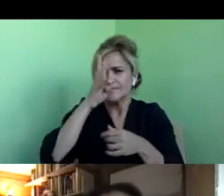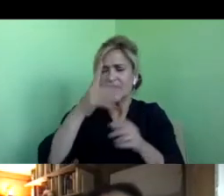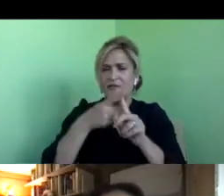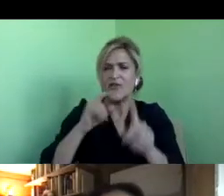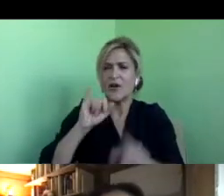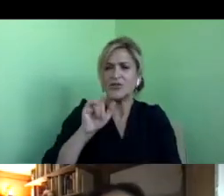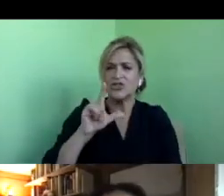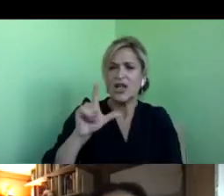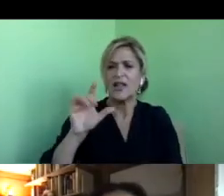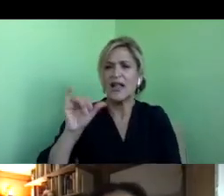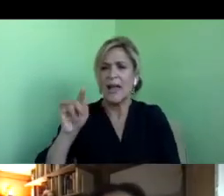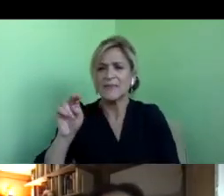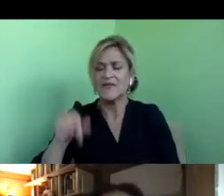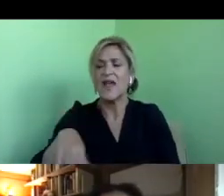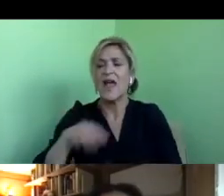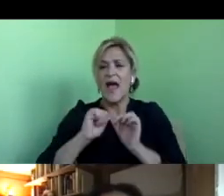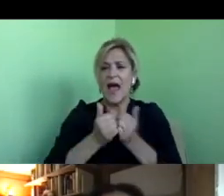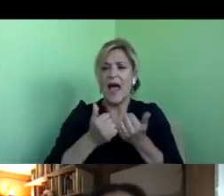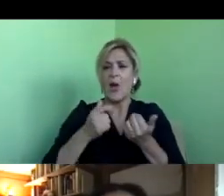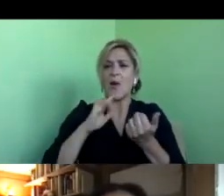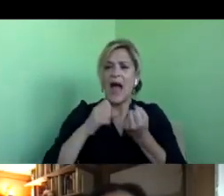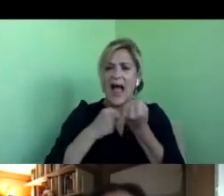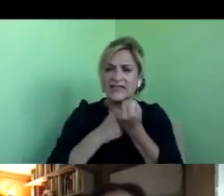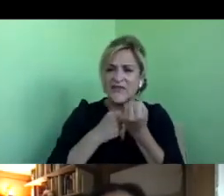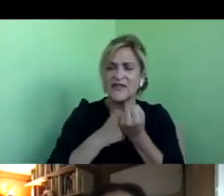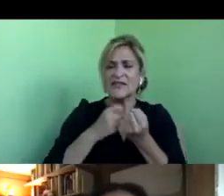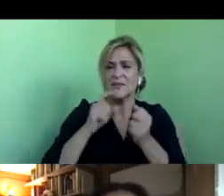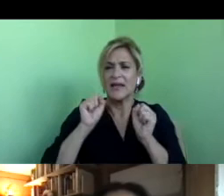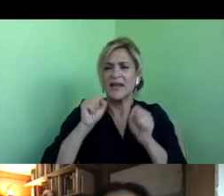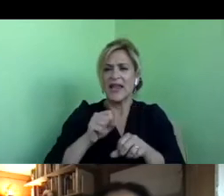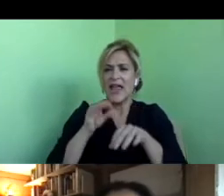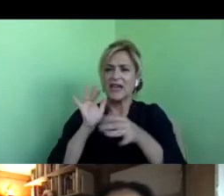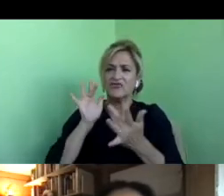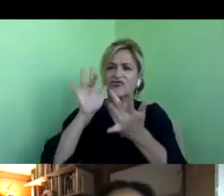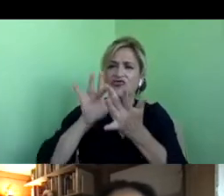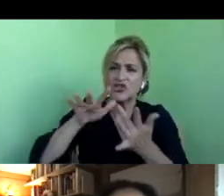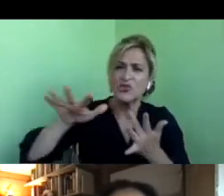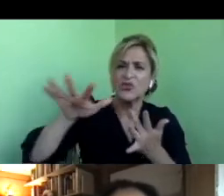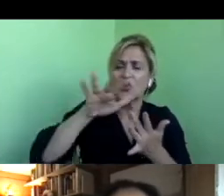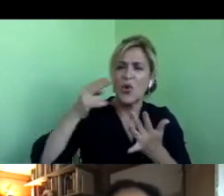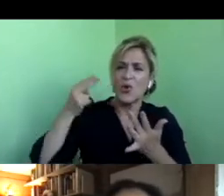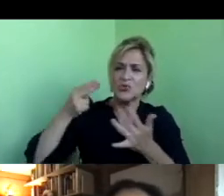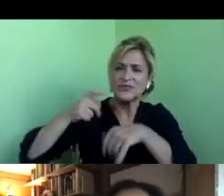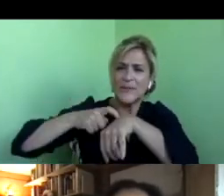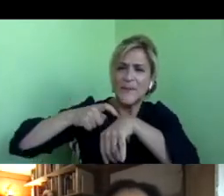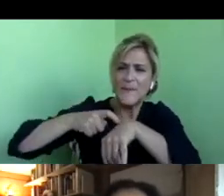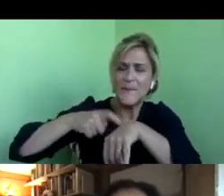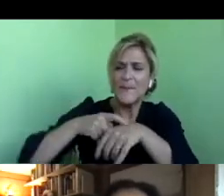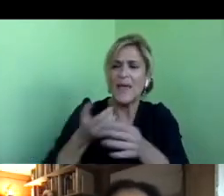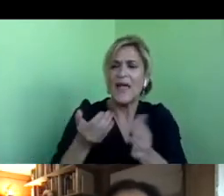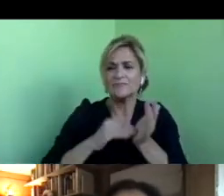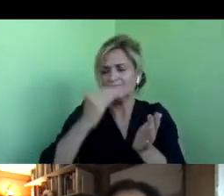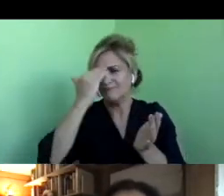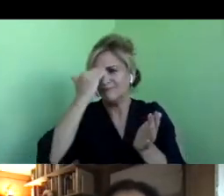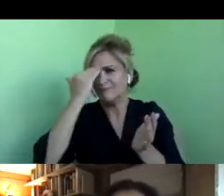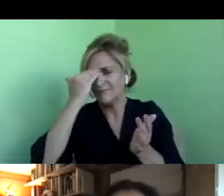mourning can shape activism, reach across historical periods, reclaim knowledge, and be a shared source of comfort as well as a call to